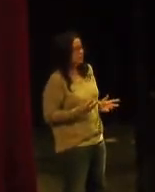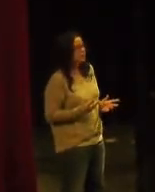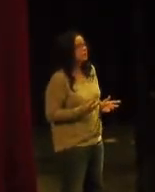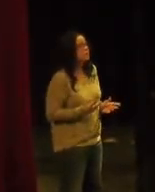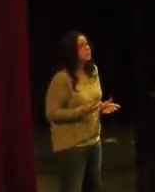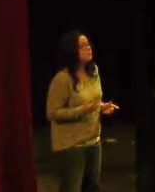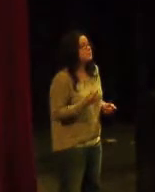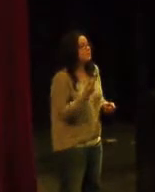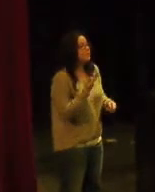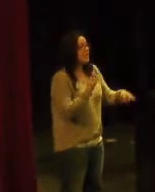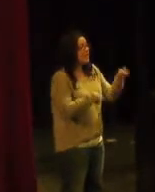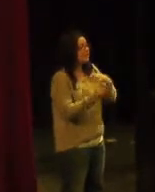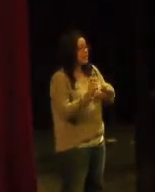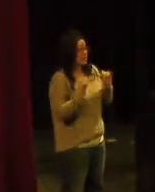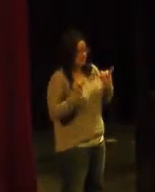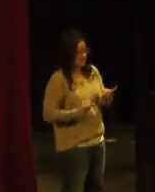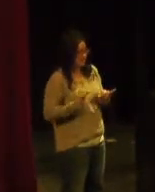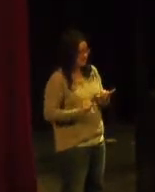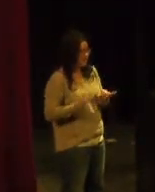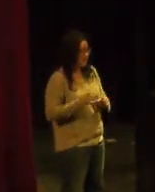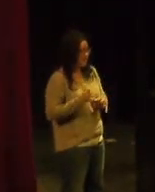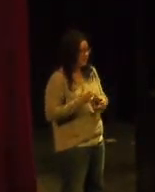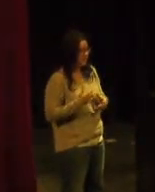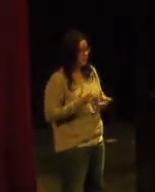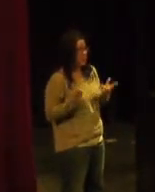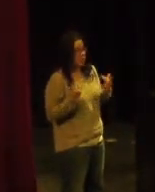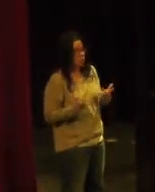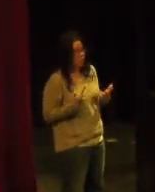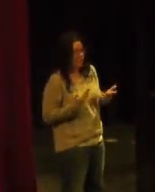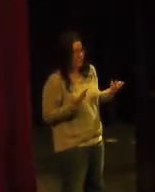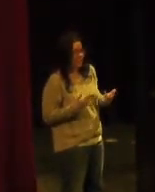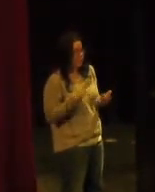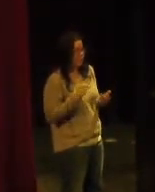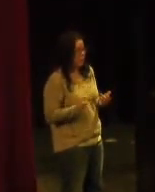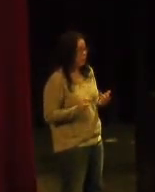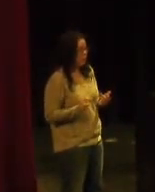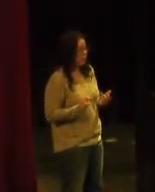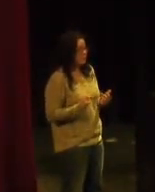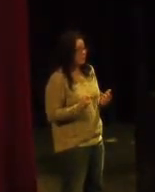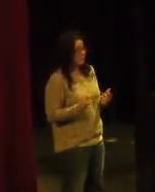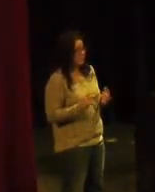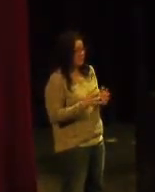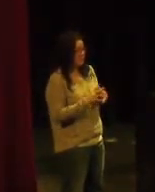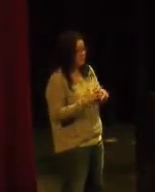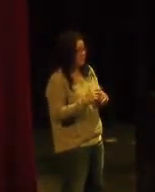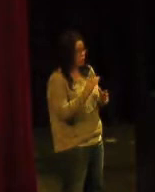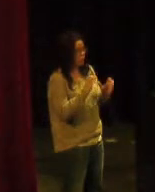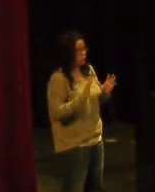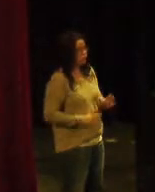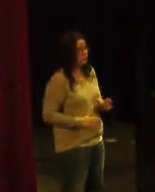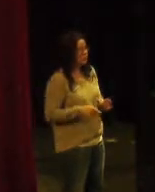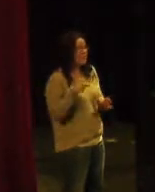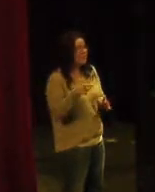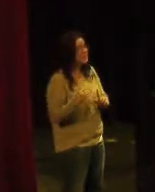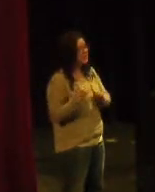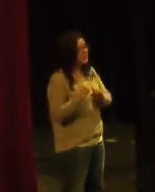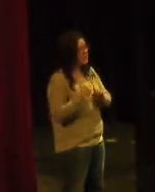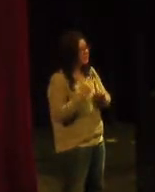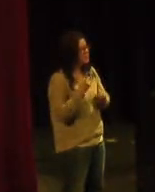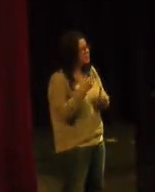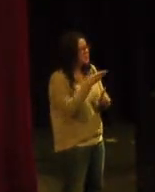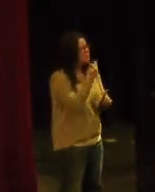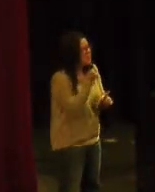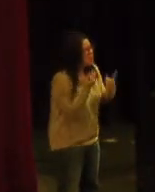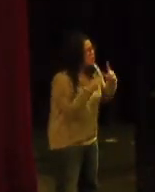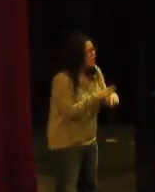than planting our flag, so to speak, here in the United States as American Christians, they remind us that there's something better coming